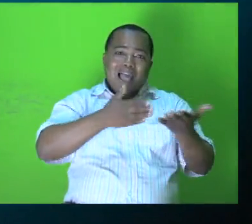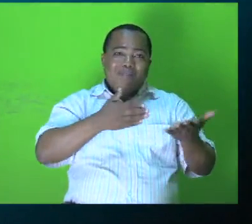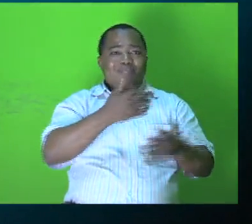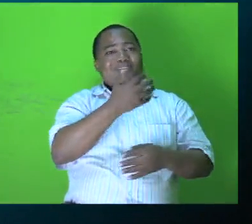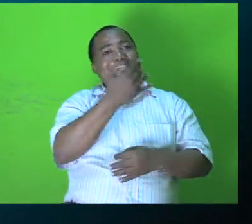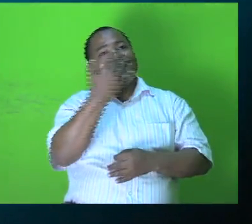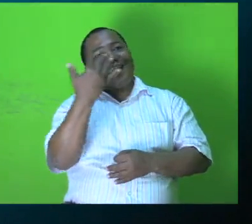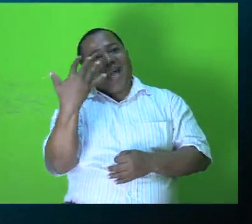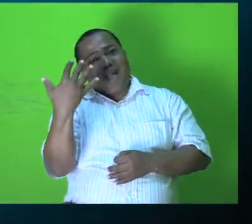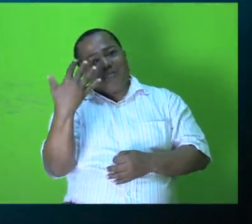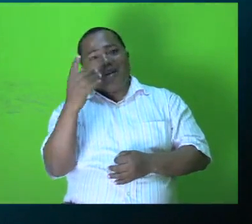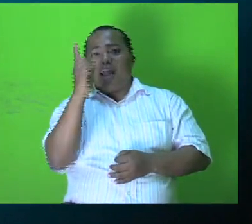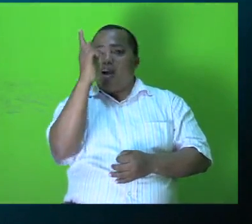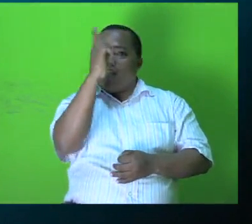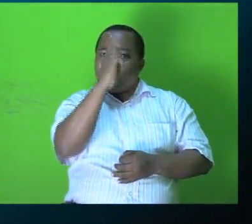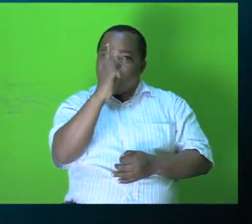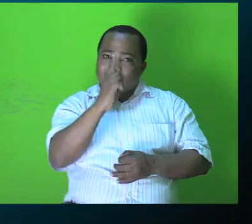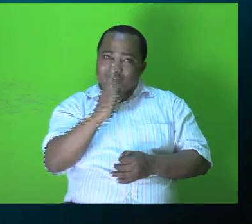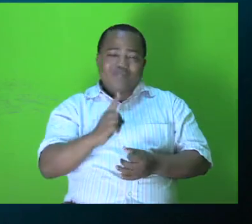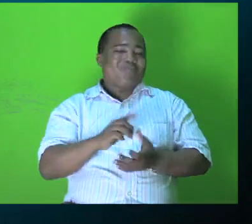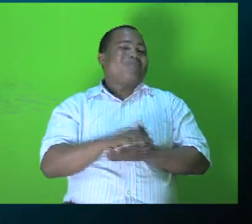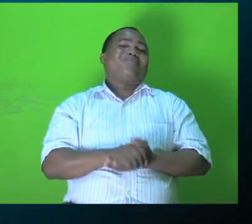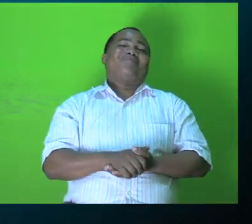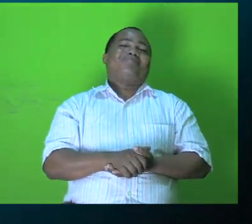number of chromosomes.